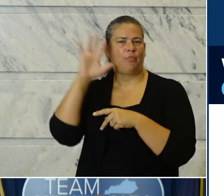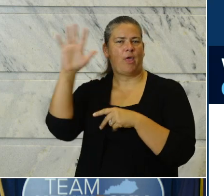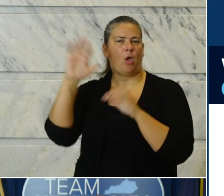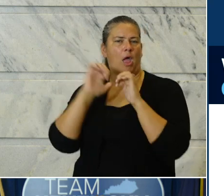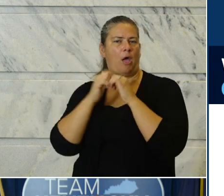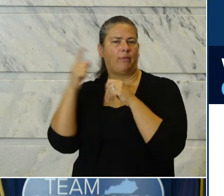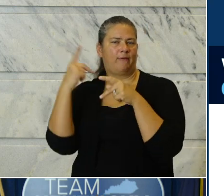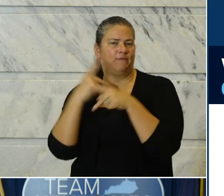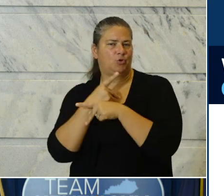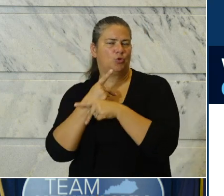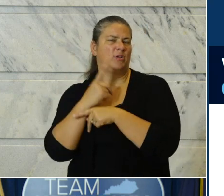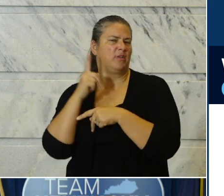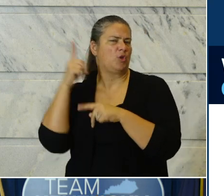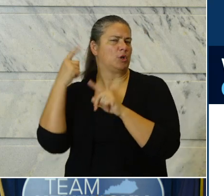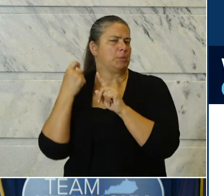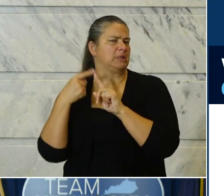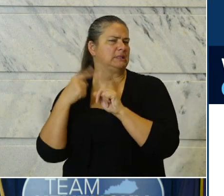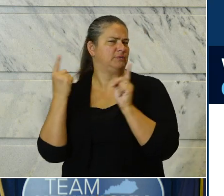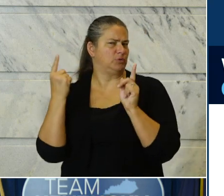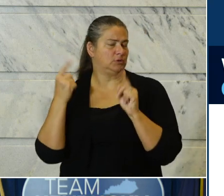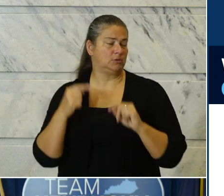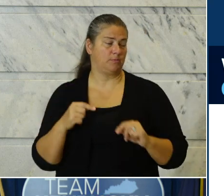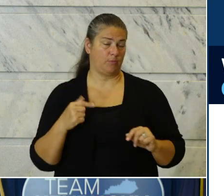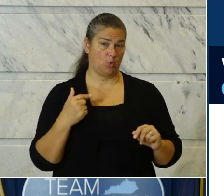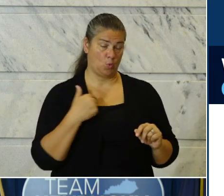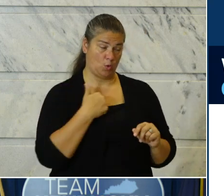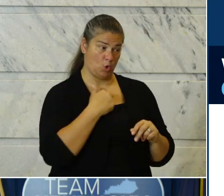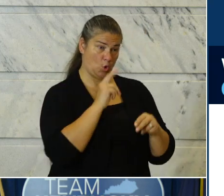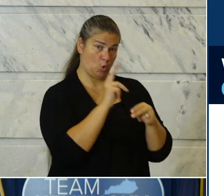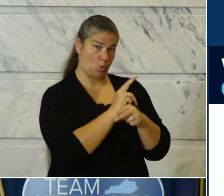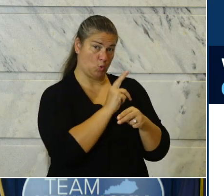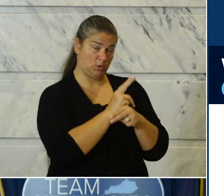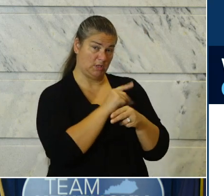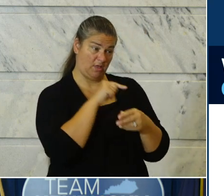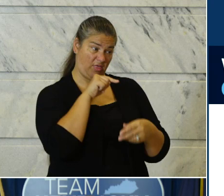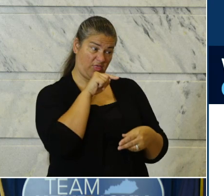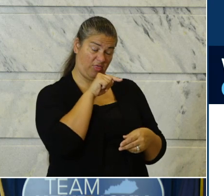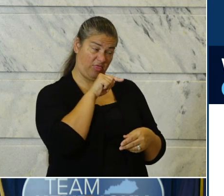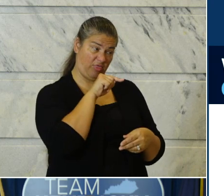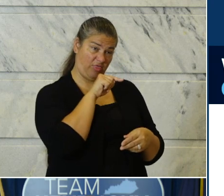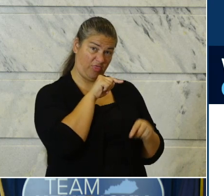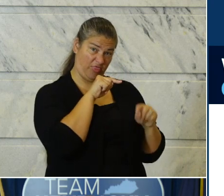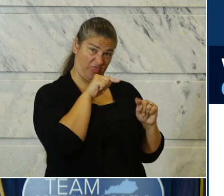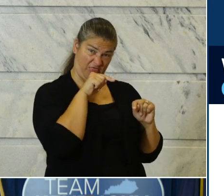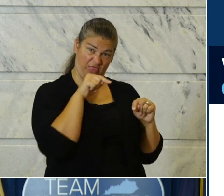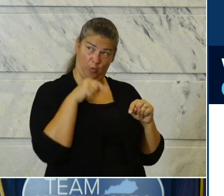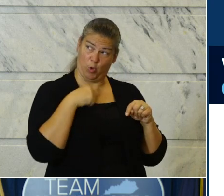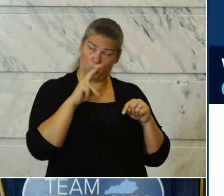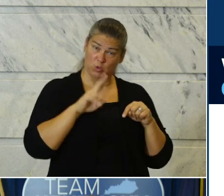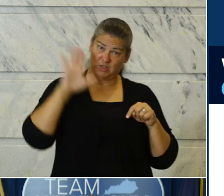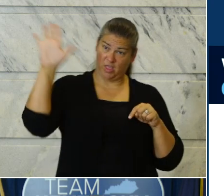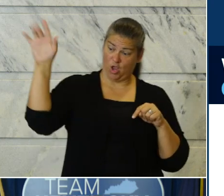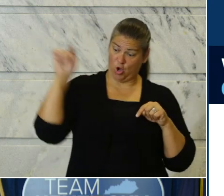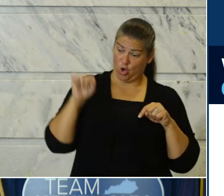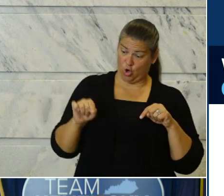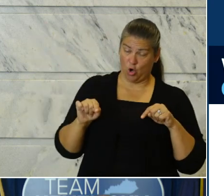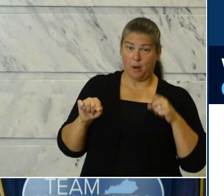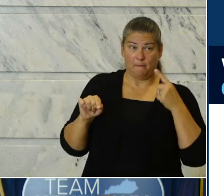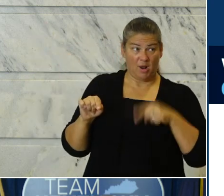that. We use these data points and a lot of others when we arrive at our recommendations for you.